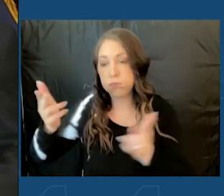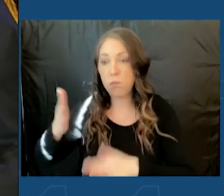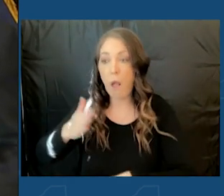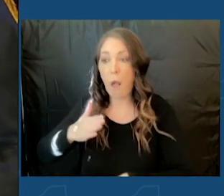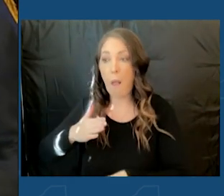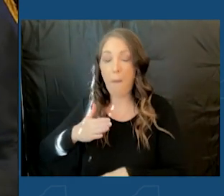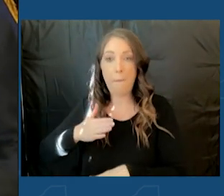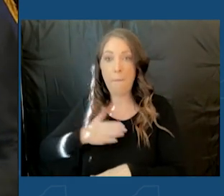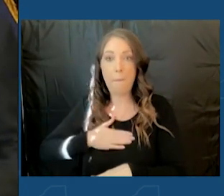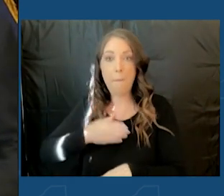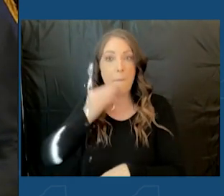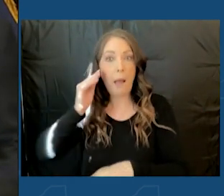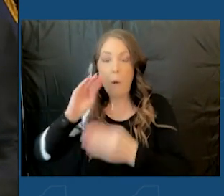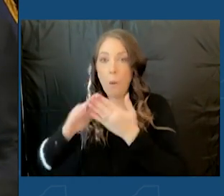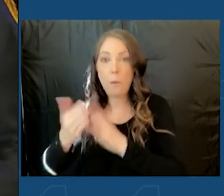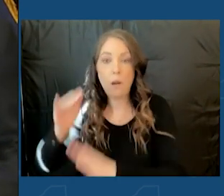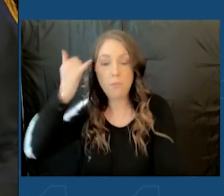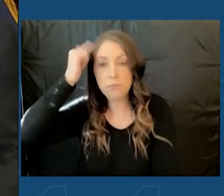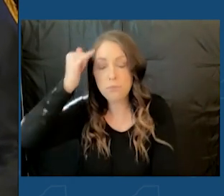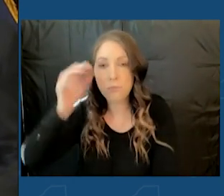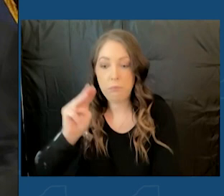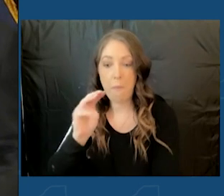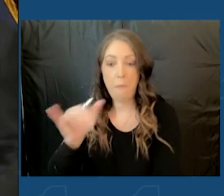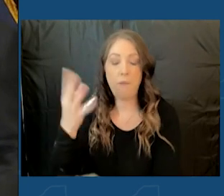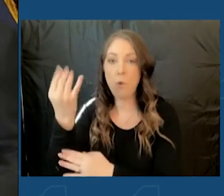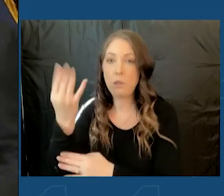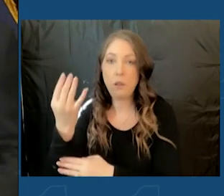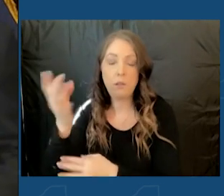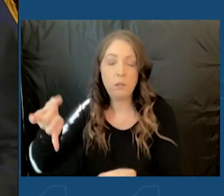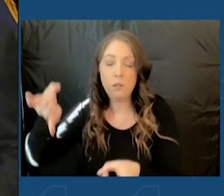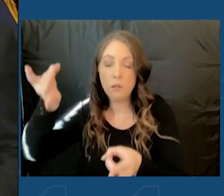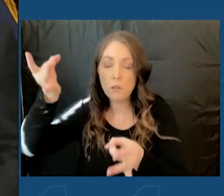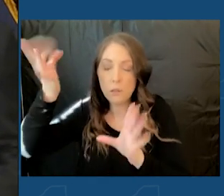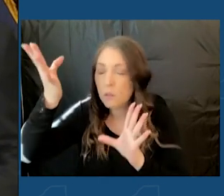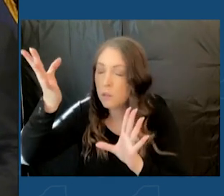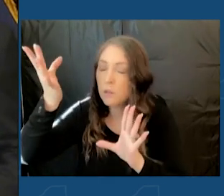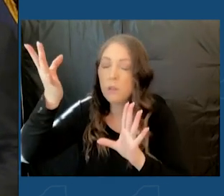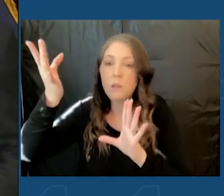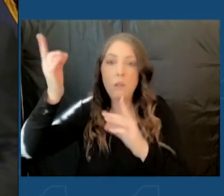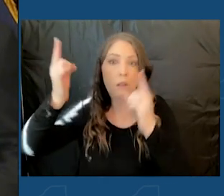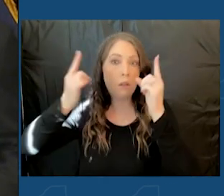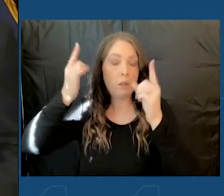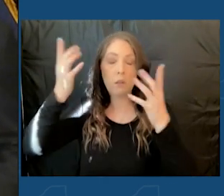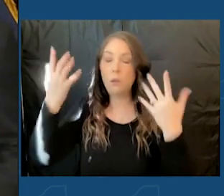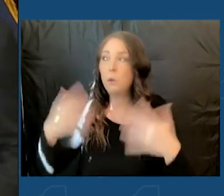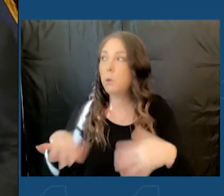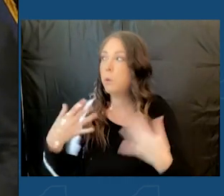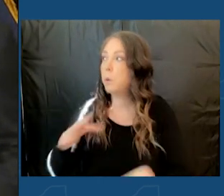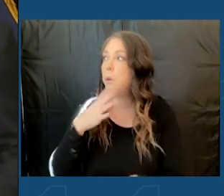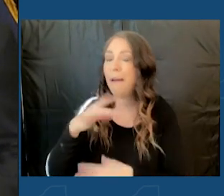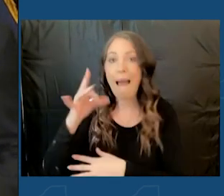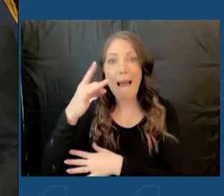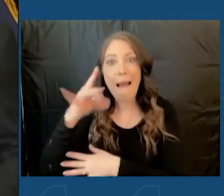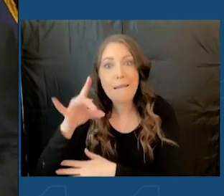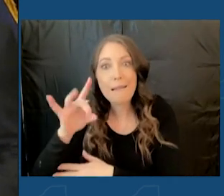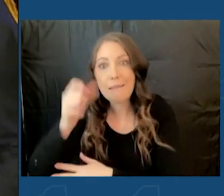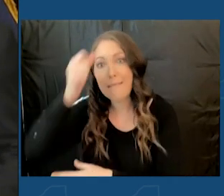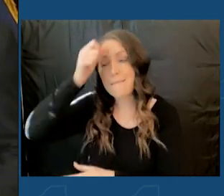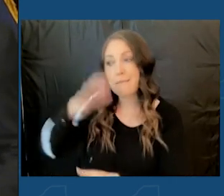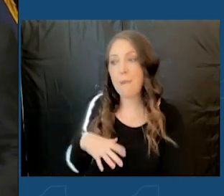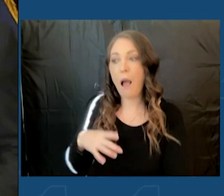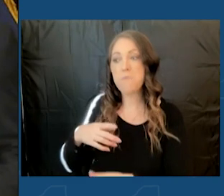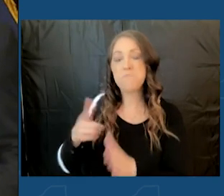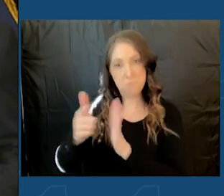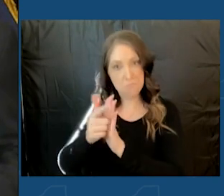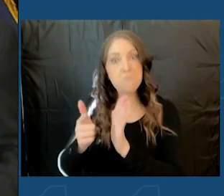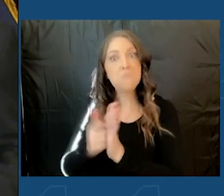Buffalo, on May 14th. And there, an 18-year-old was able to legally purchase an AR-15